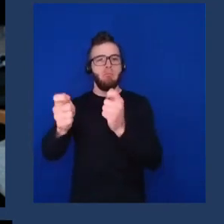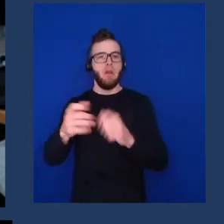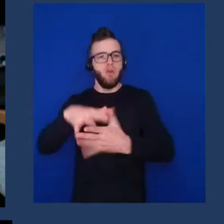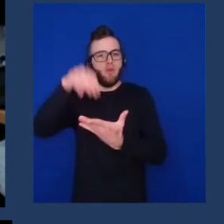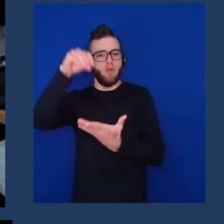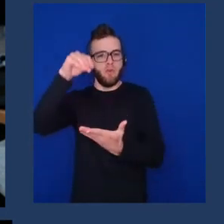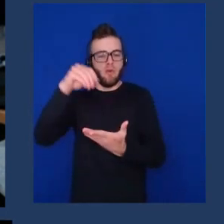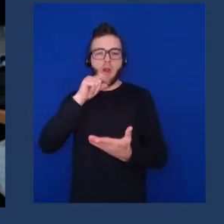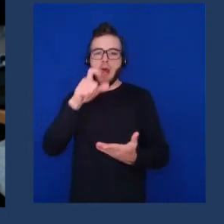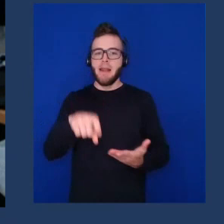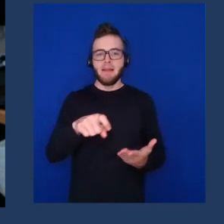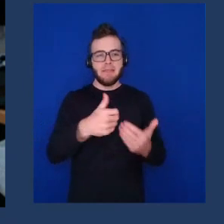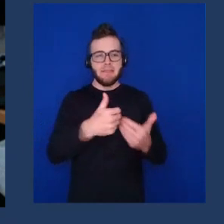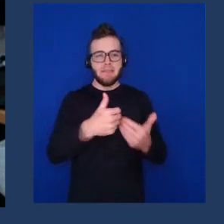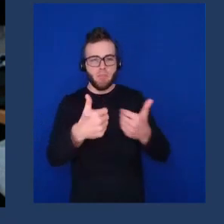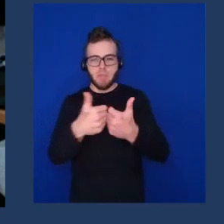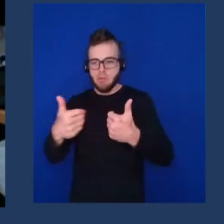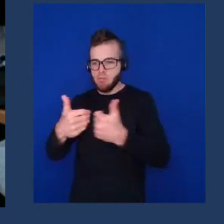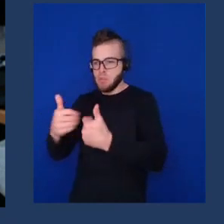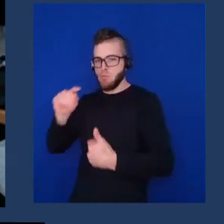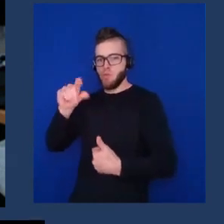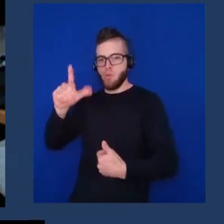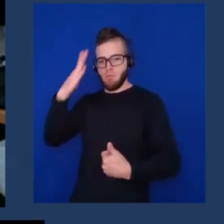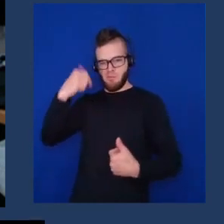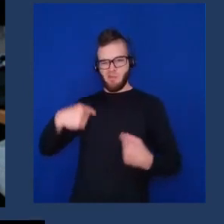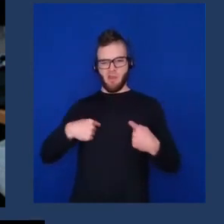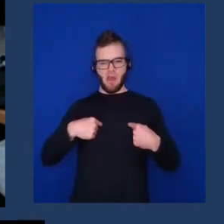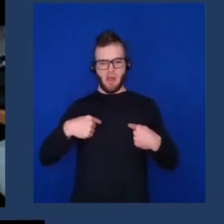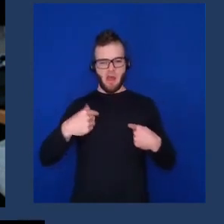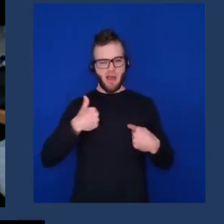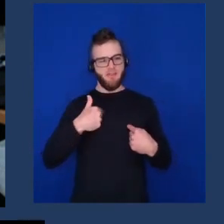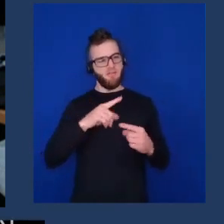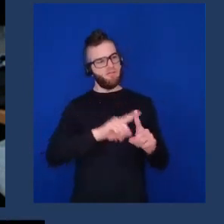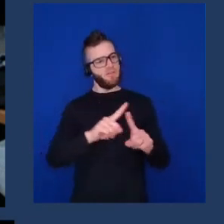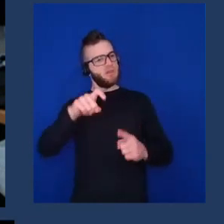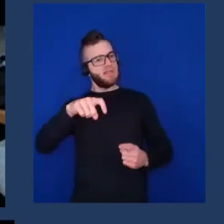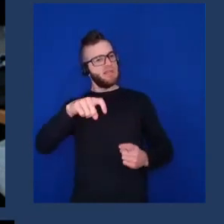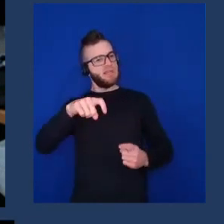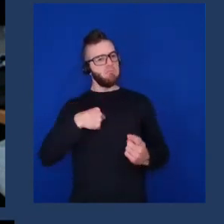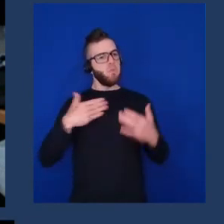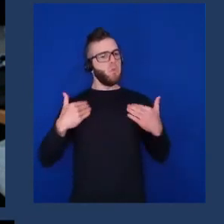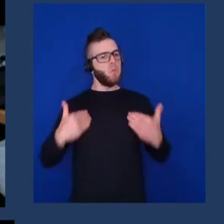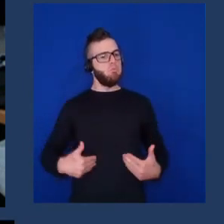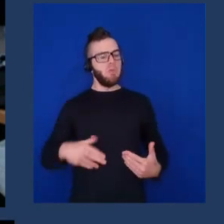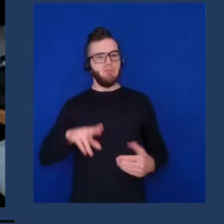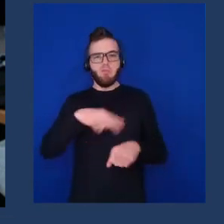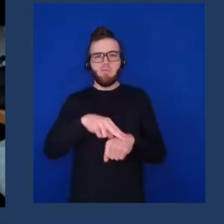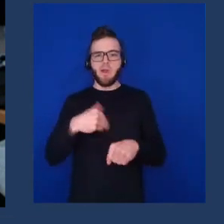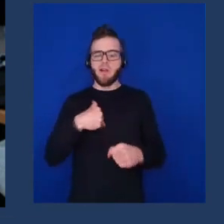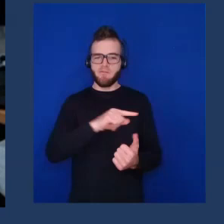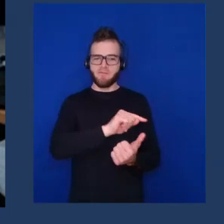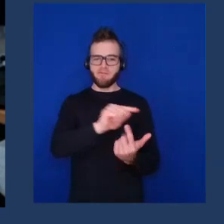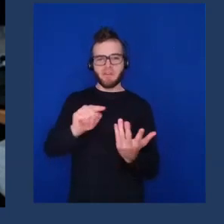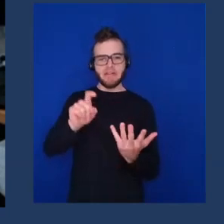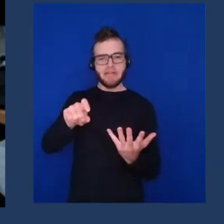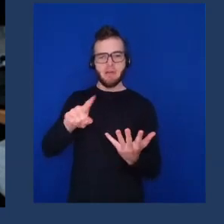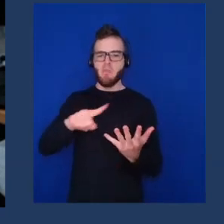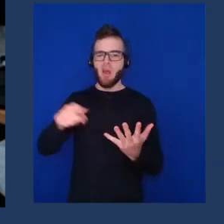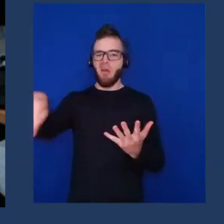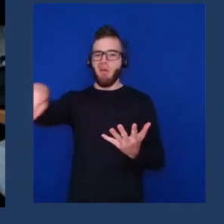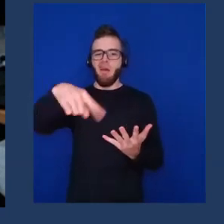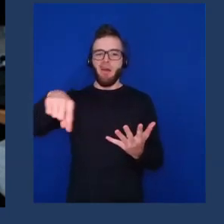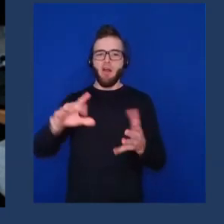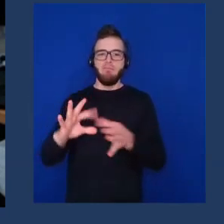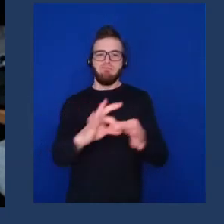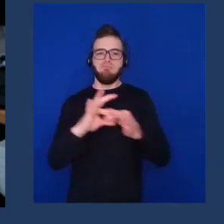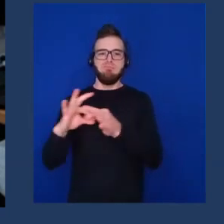based on you being a human being. And then the other thing is, I look forward to having those accessibility tools travel with